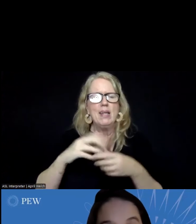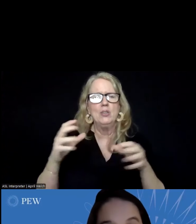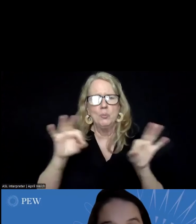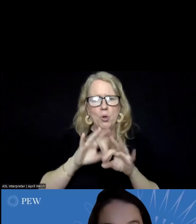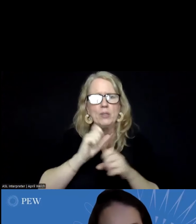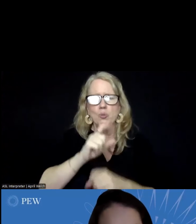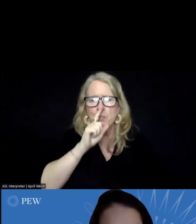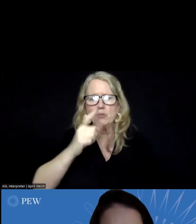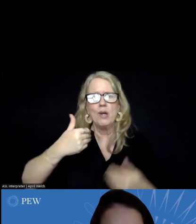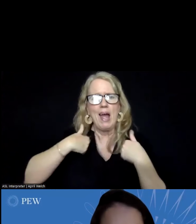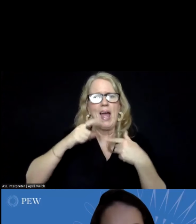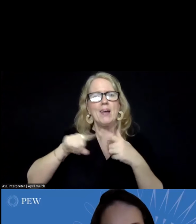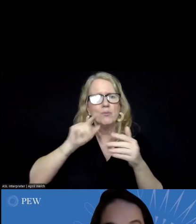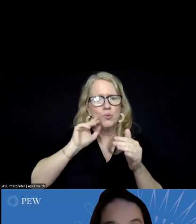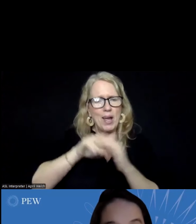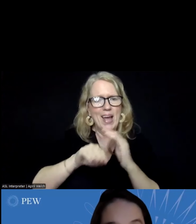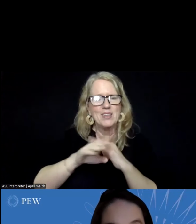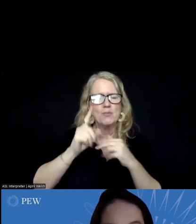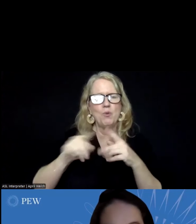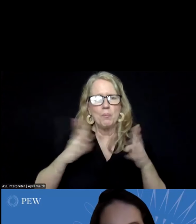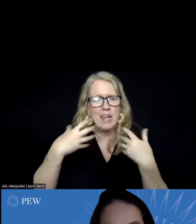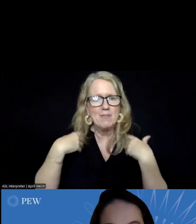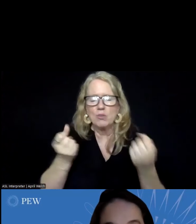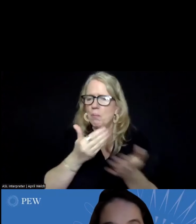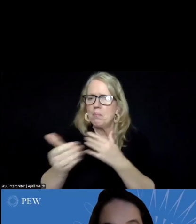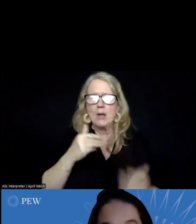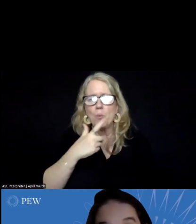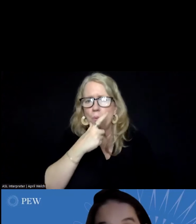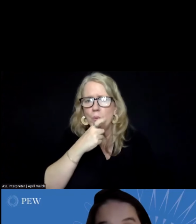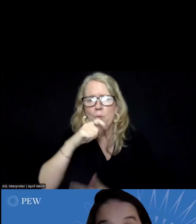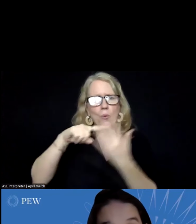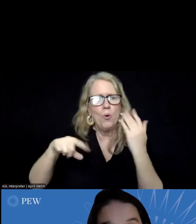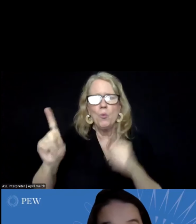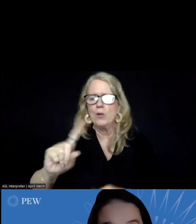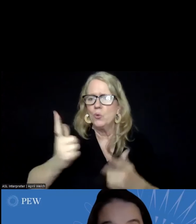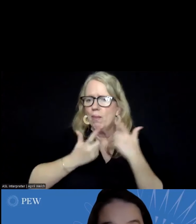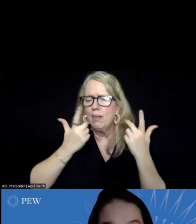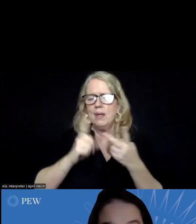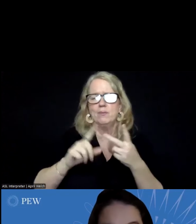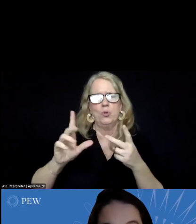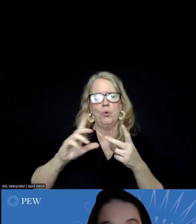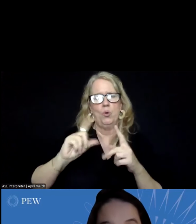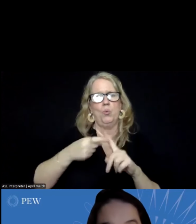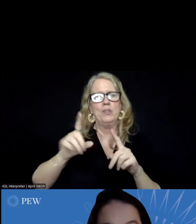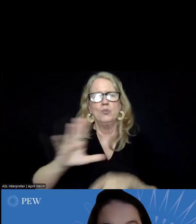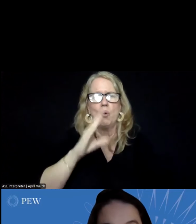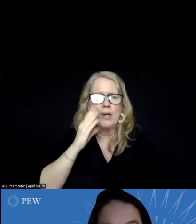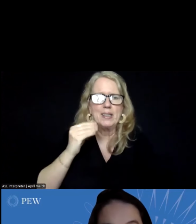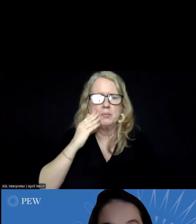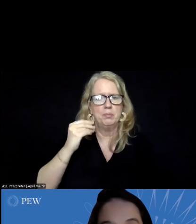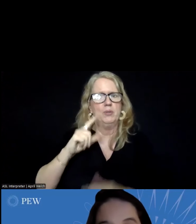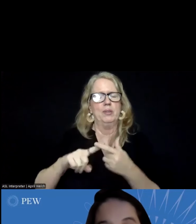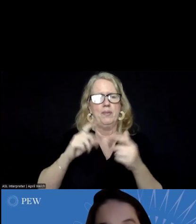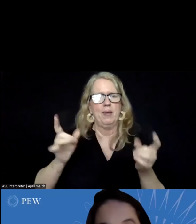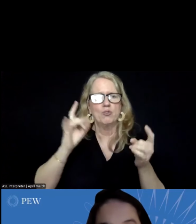there's access to behavioral health care, no matter who you are, where you live, or where you are when you're experiencing a crisis.